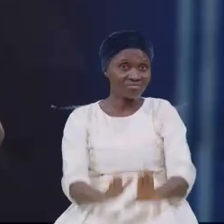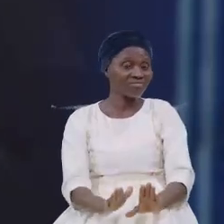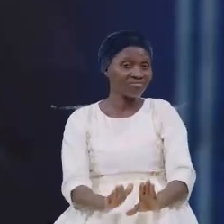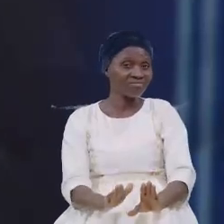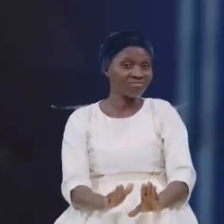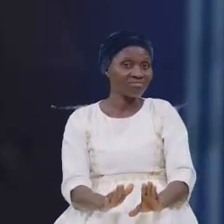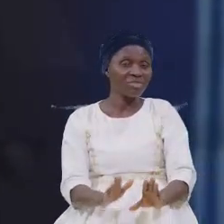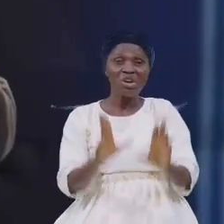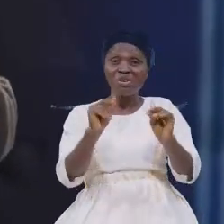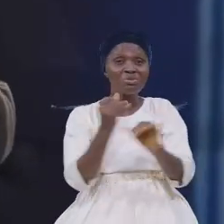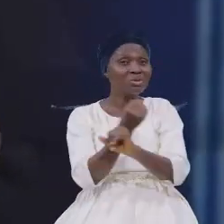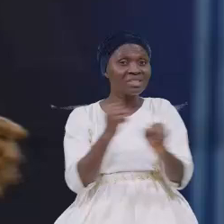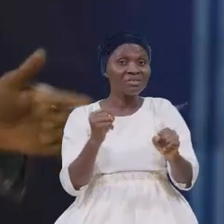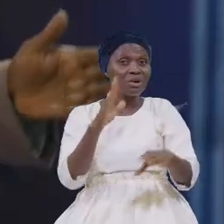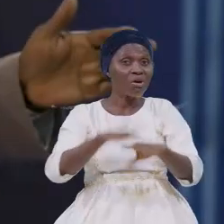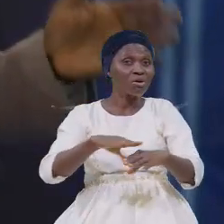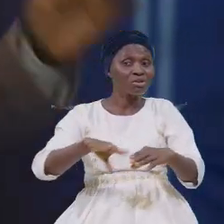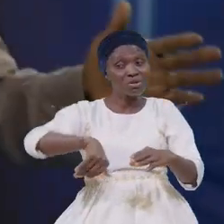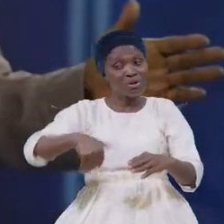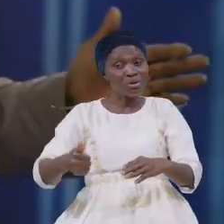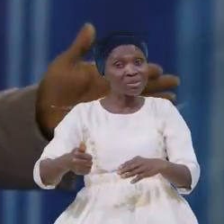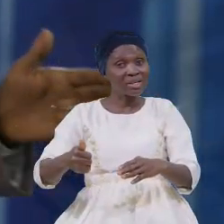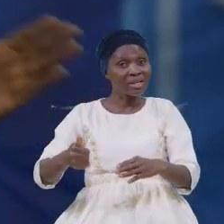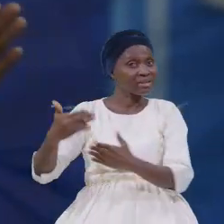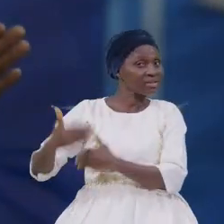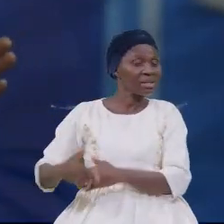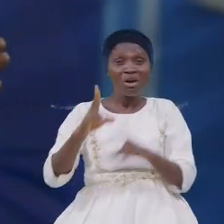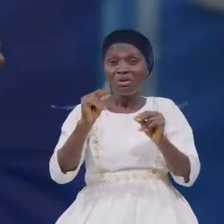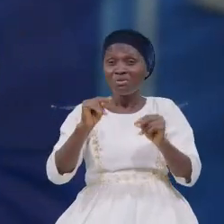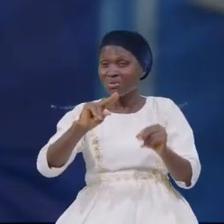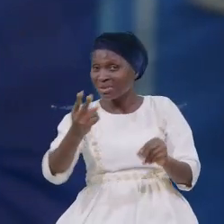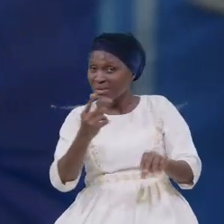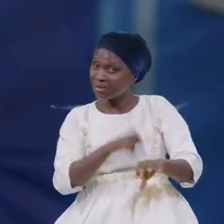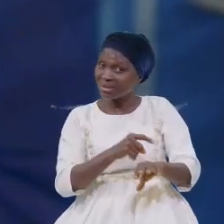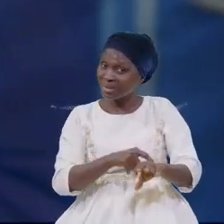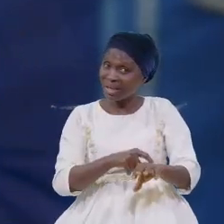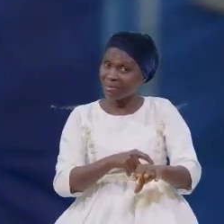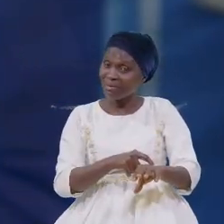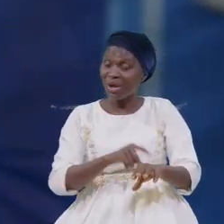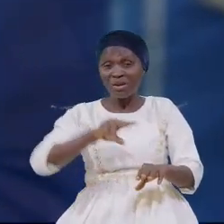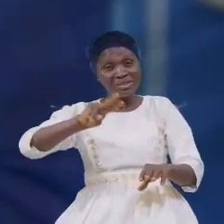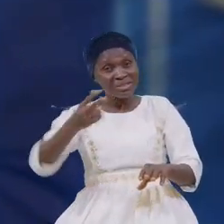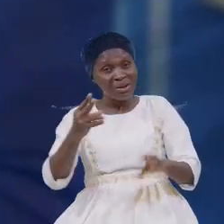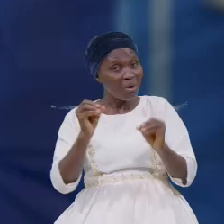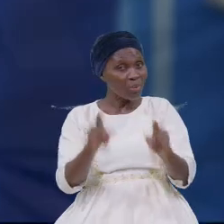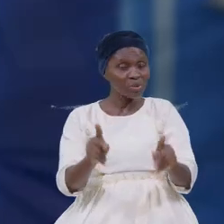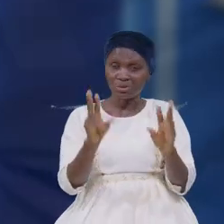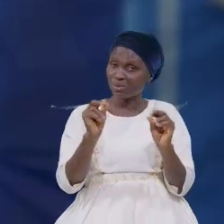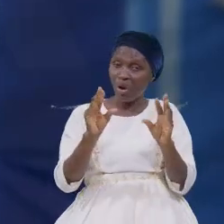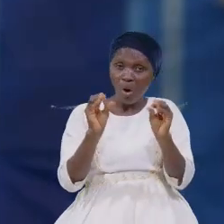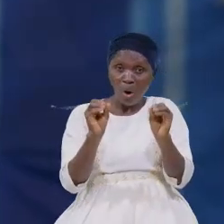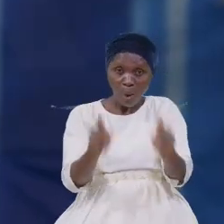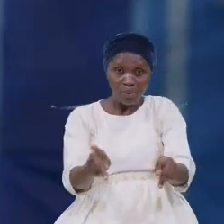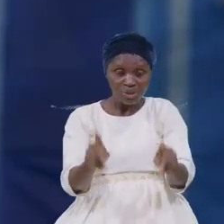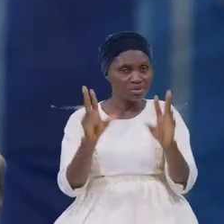side. There's no second chance. You're going, come in before you are gone.